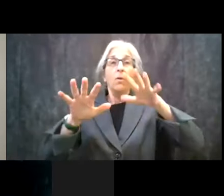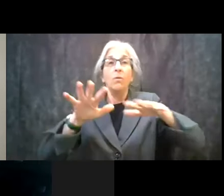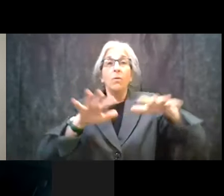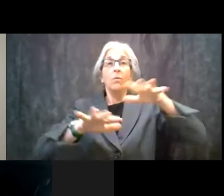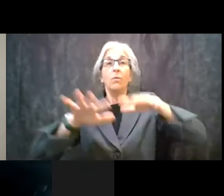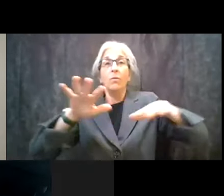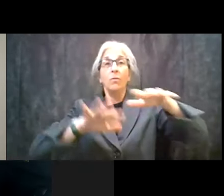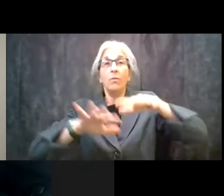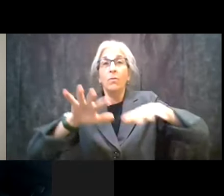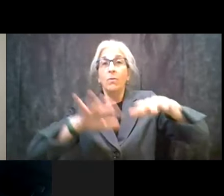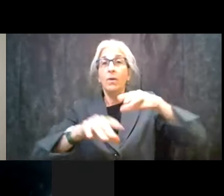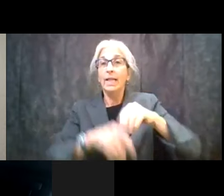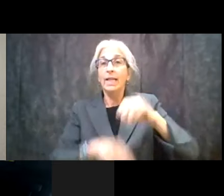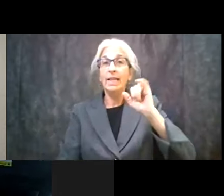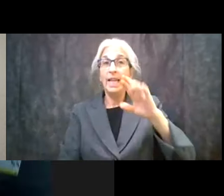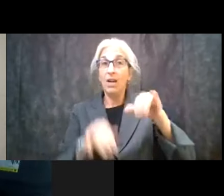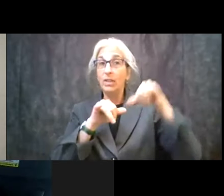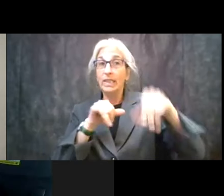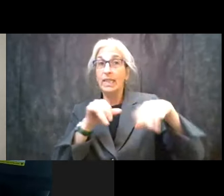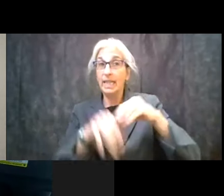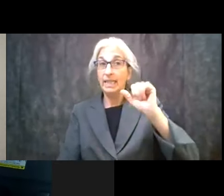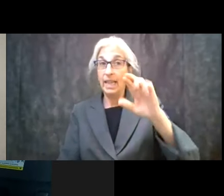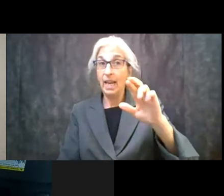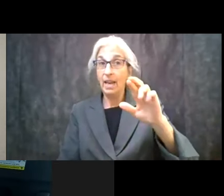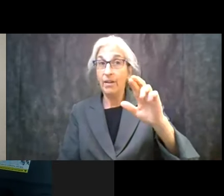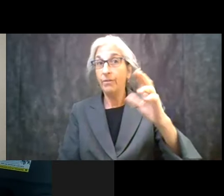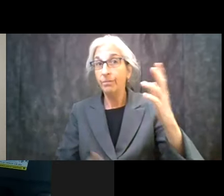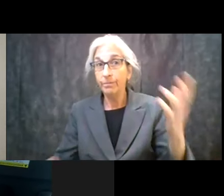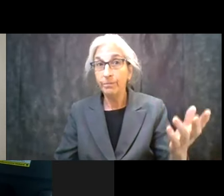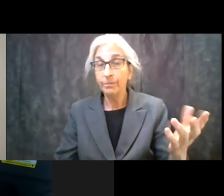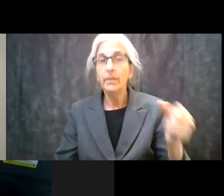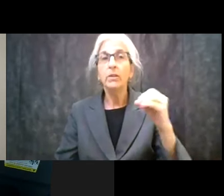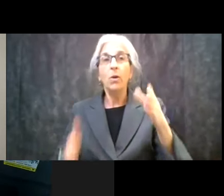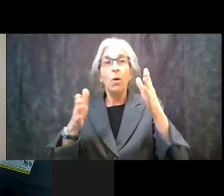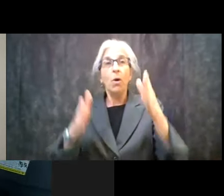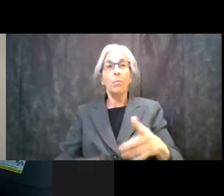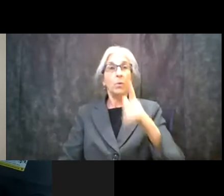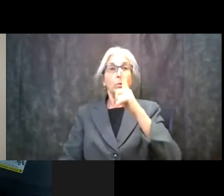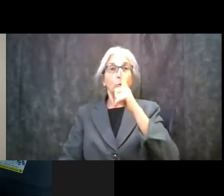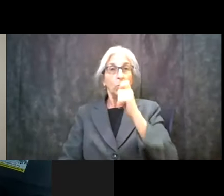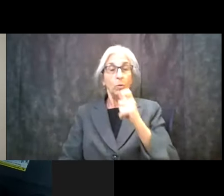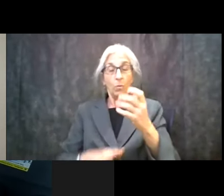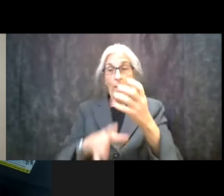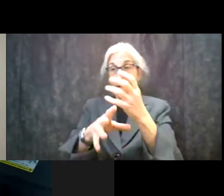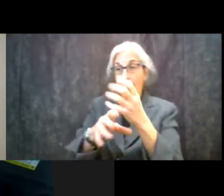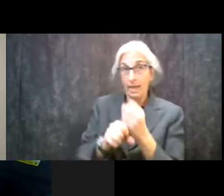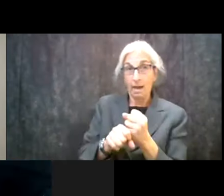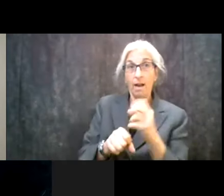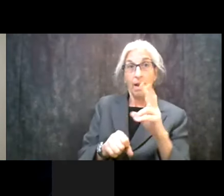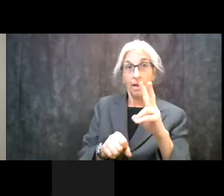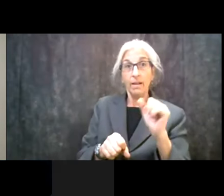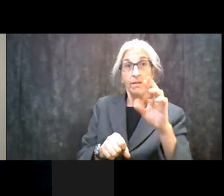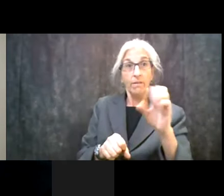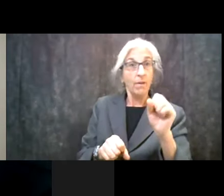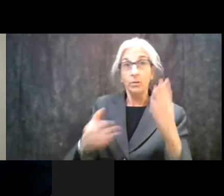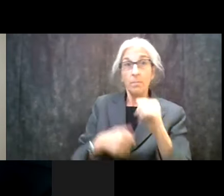of infection that way as well. So in other words, the person who's got the virus doesn't have to be there at that moment. They may,